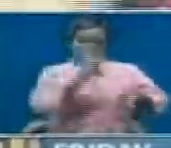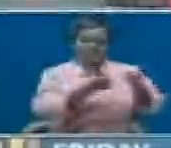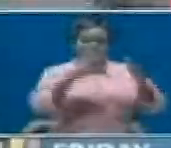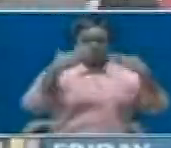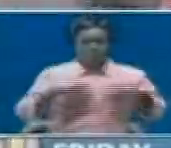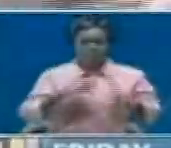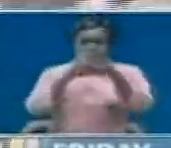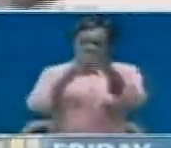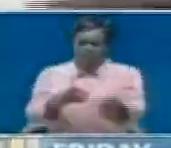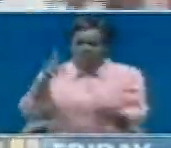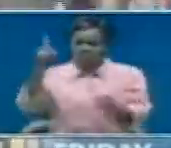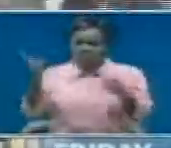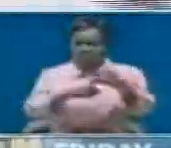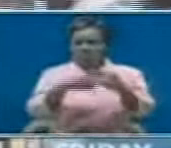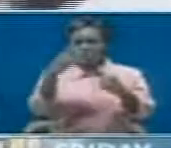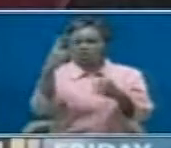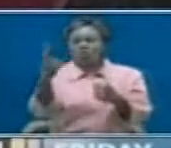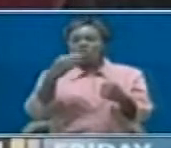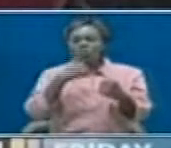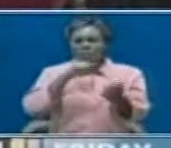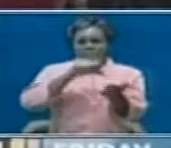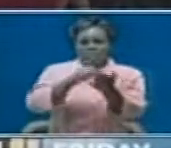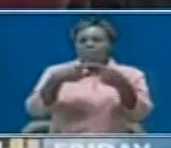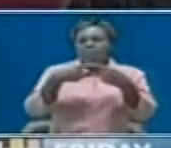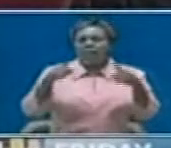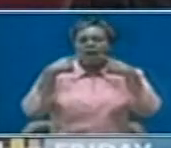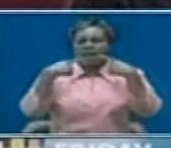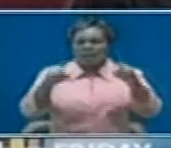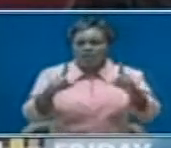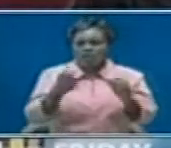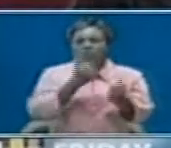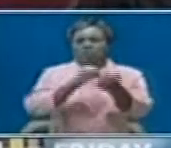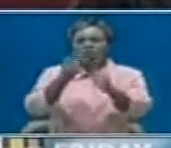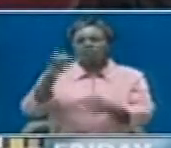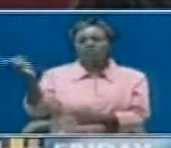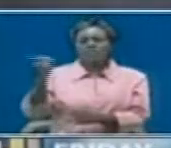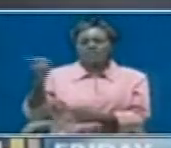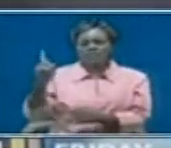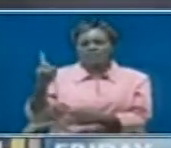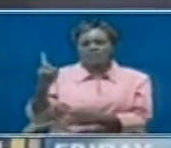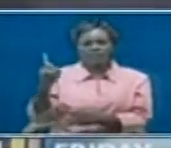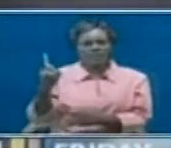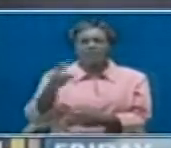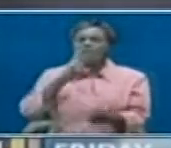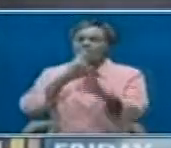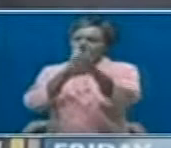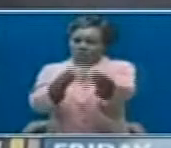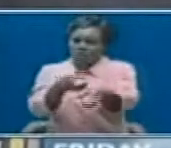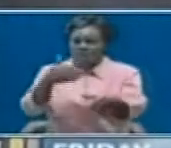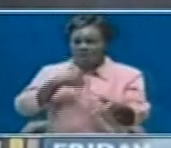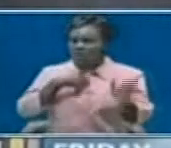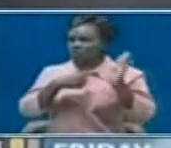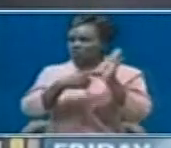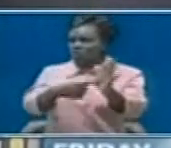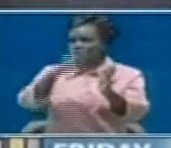62-page report findings and recommendations were made public by the Cabinet Secretary for Sports, Dr. Hassan Wario. Our report